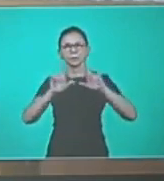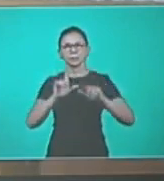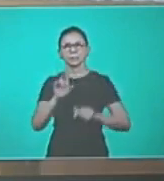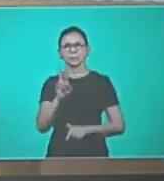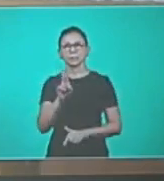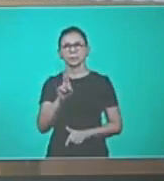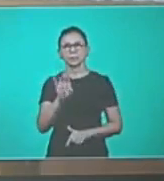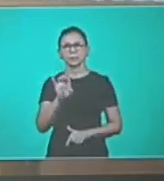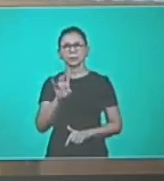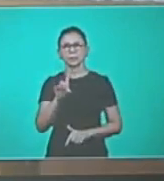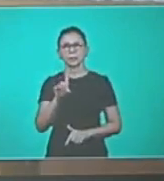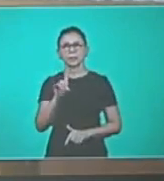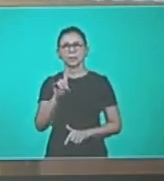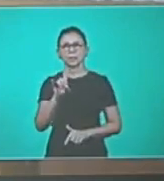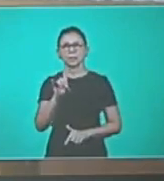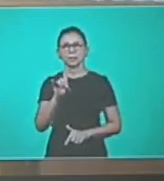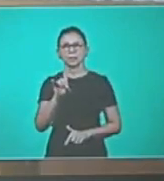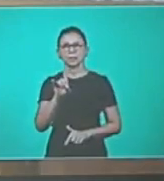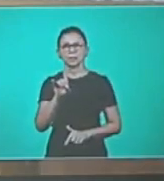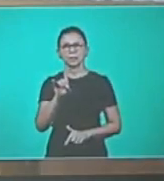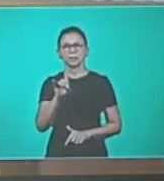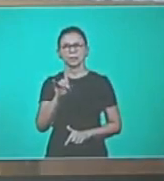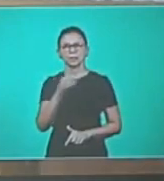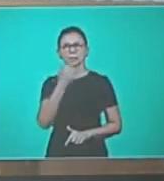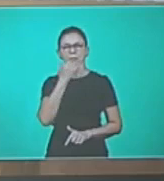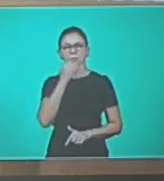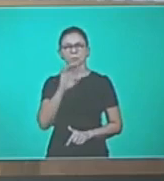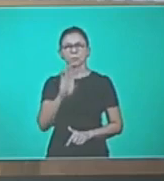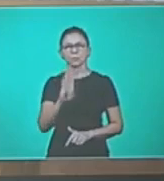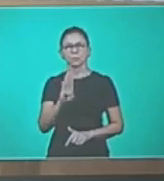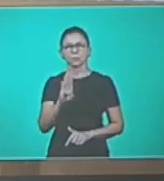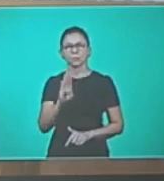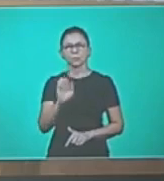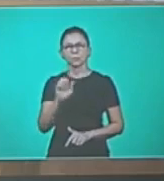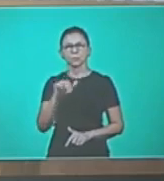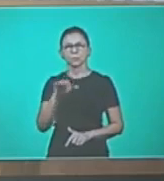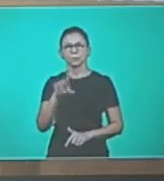We hired a company to take care of the announcements,